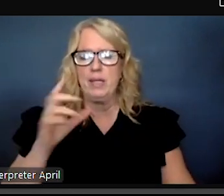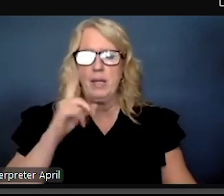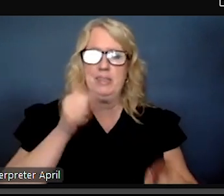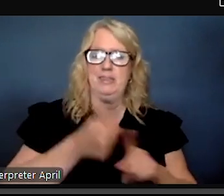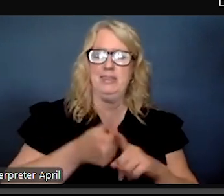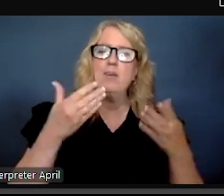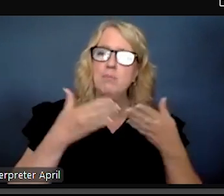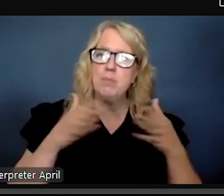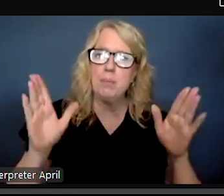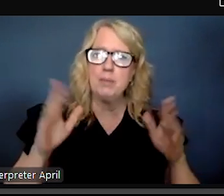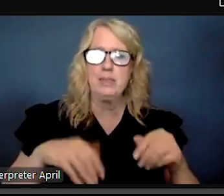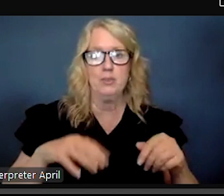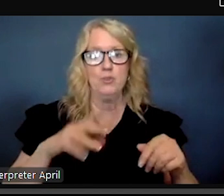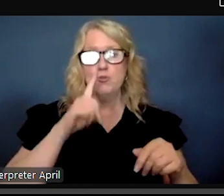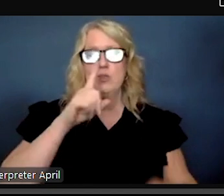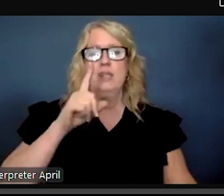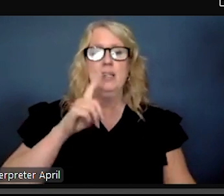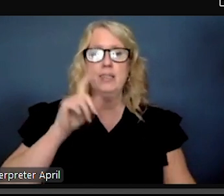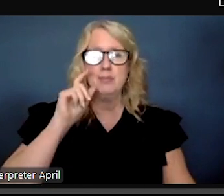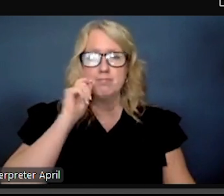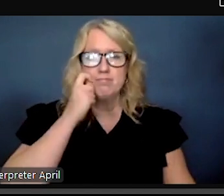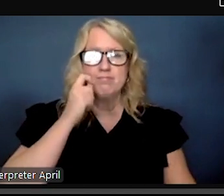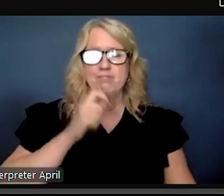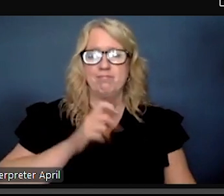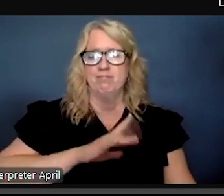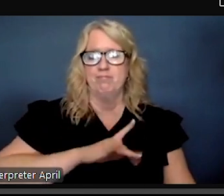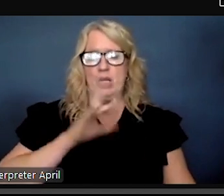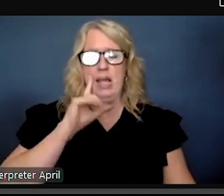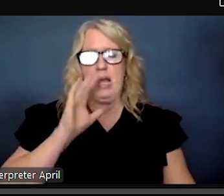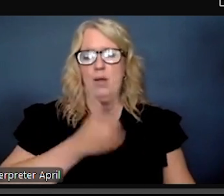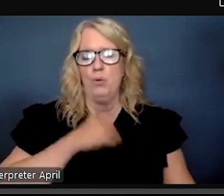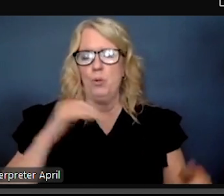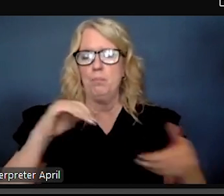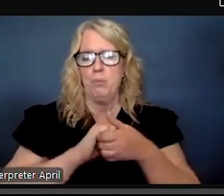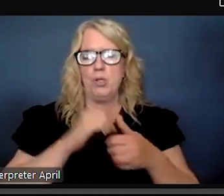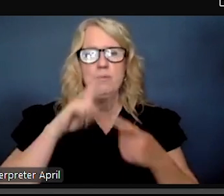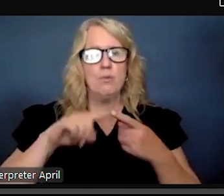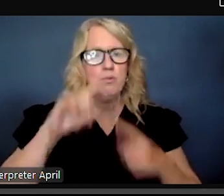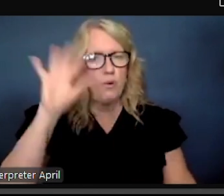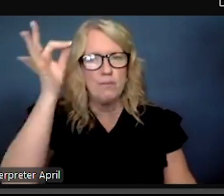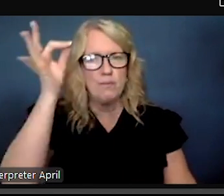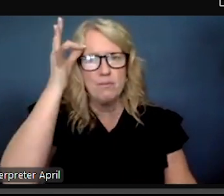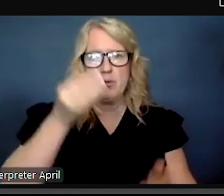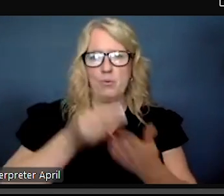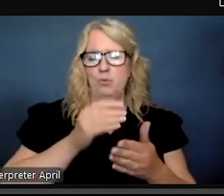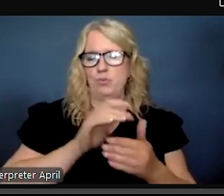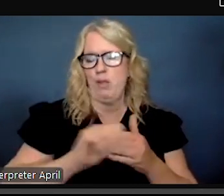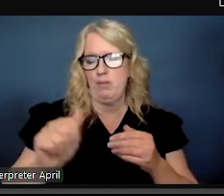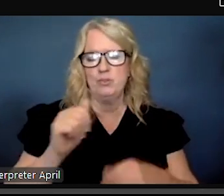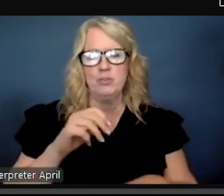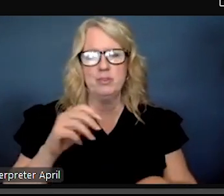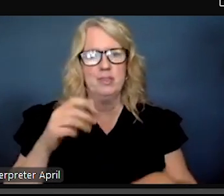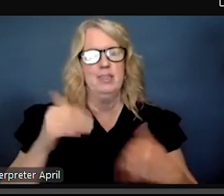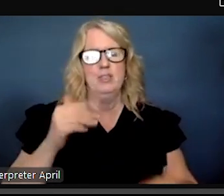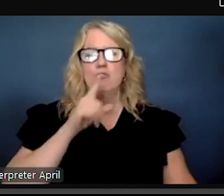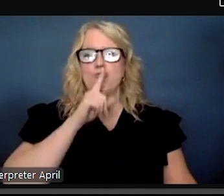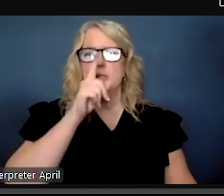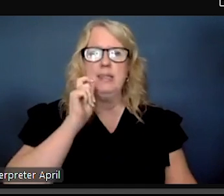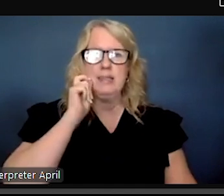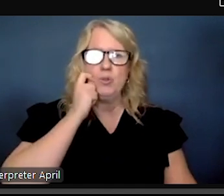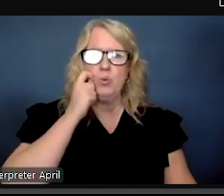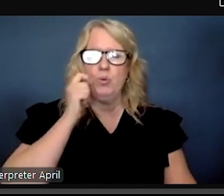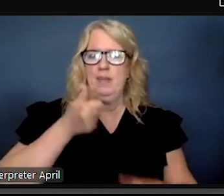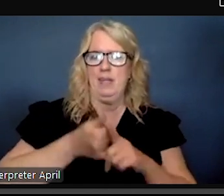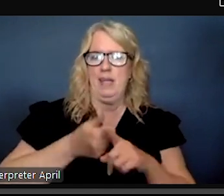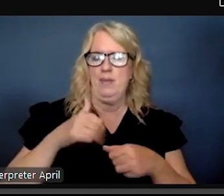public entity, which is really cool. So he is our partner for federal dollars and state dollars. And it's really cool that they're a